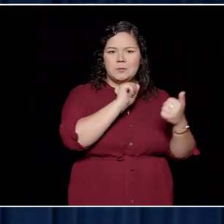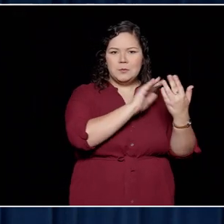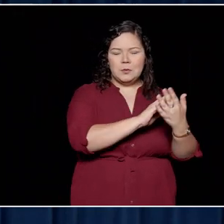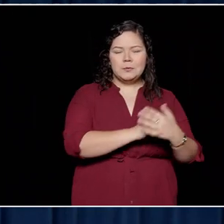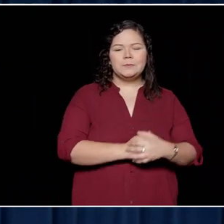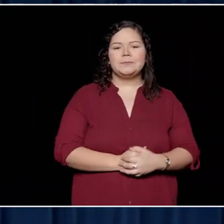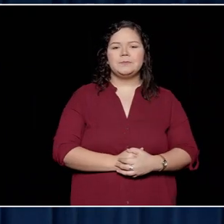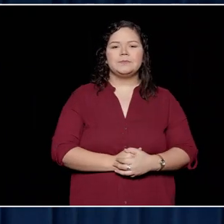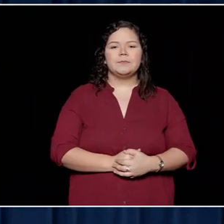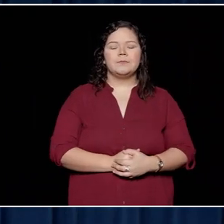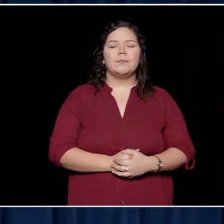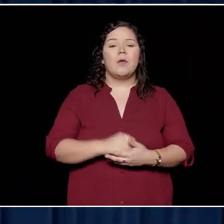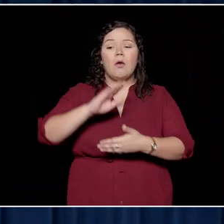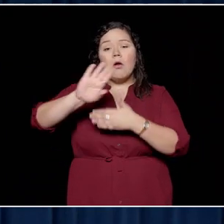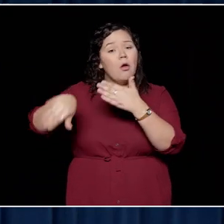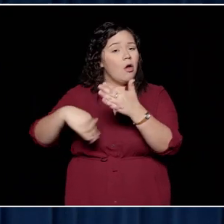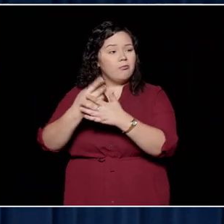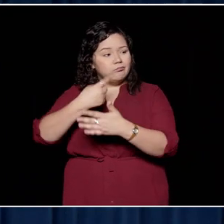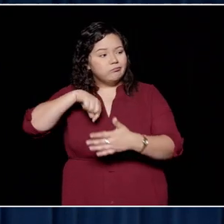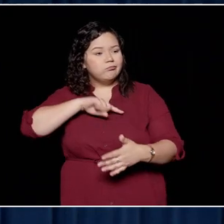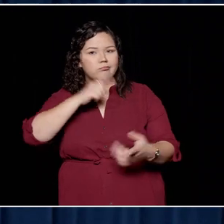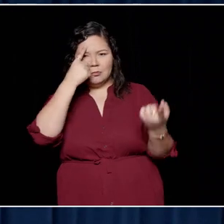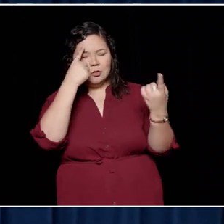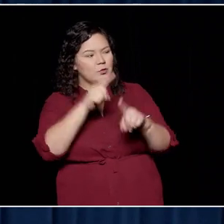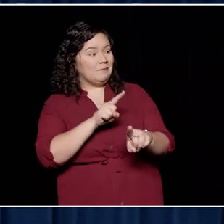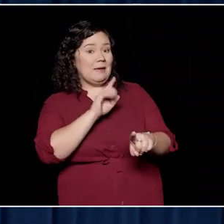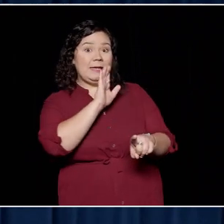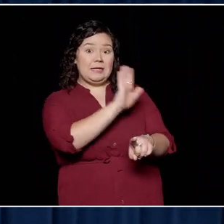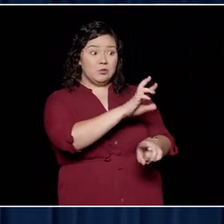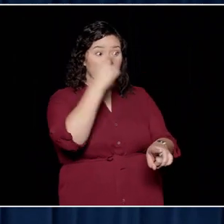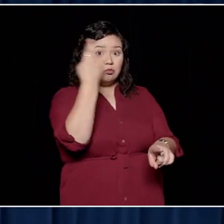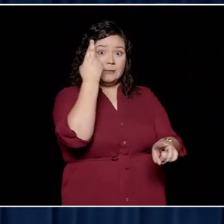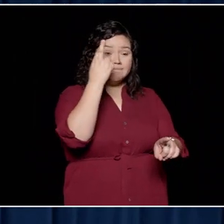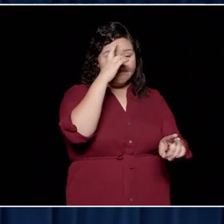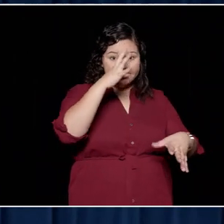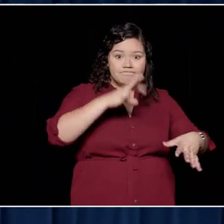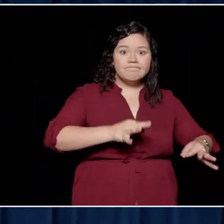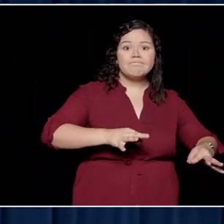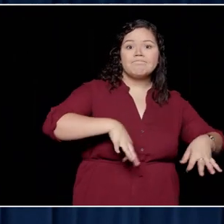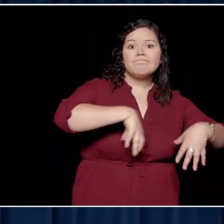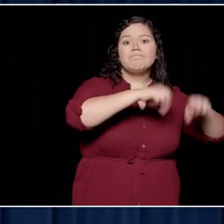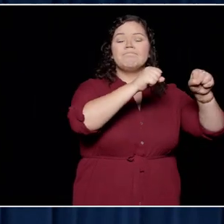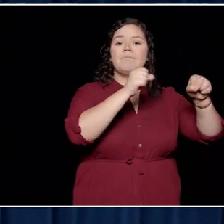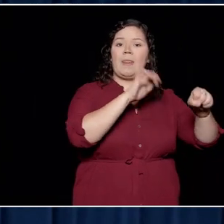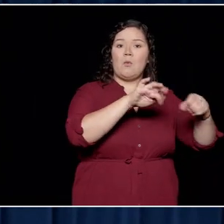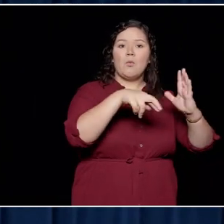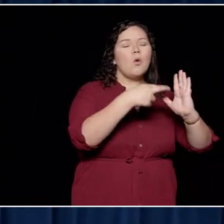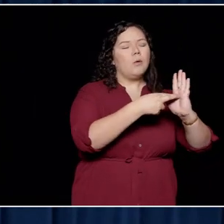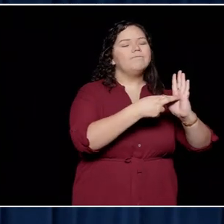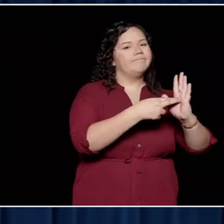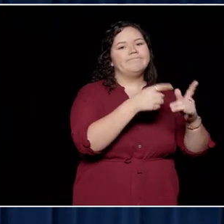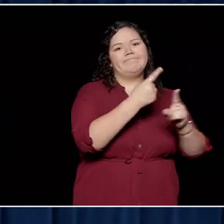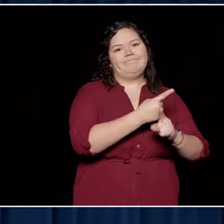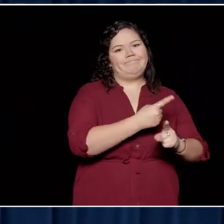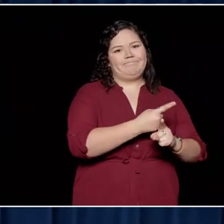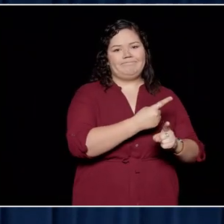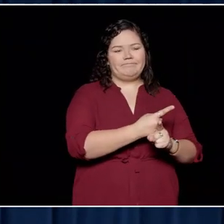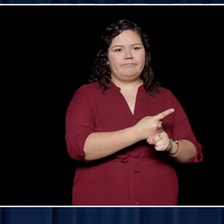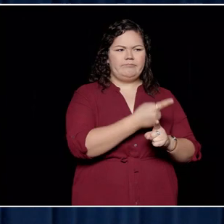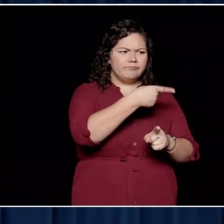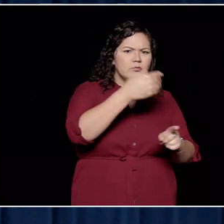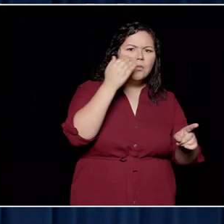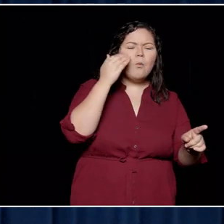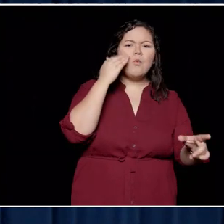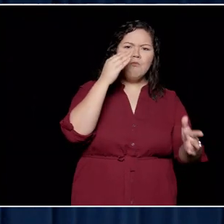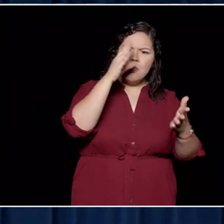Similarly, all would agree that he served for the right reasons. Inspired by his understanding of the importance of learning